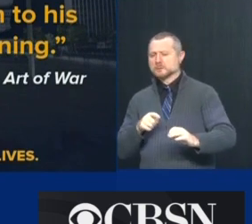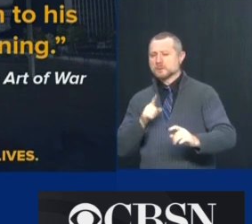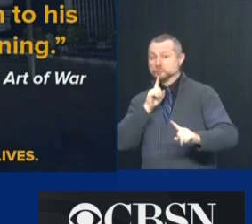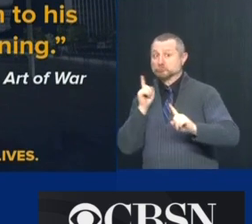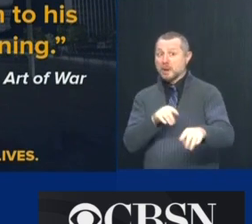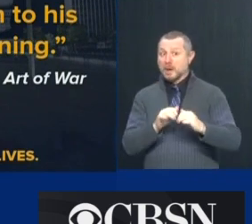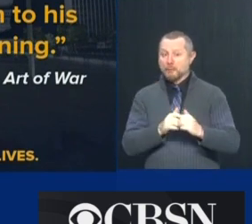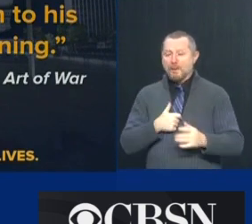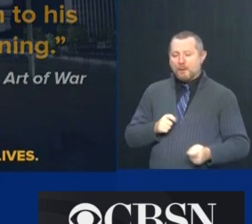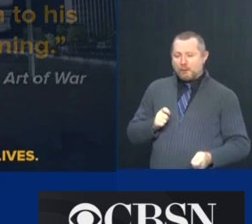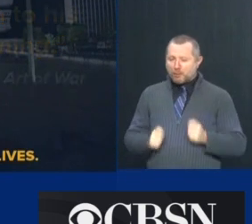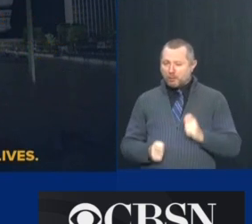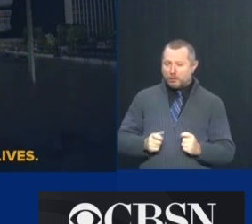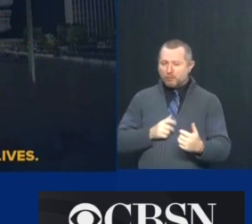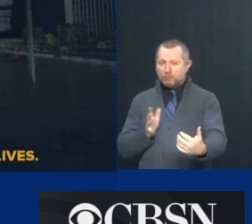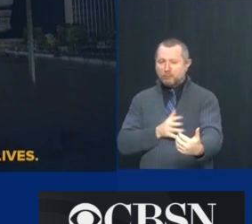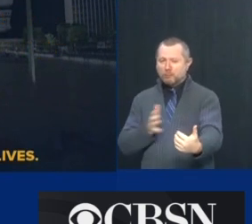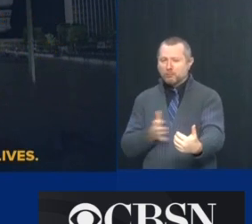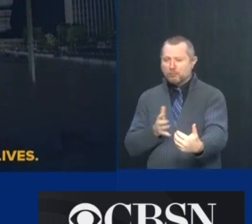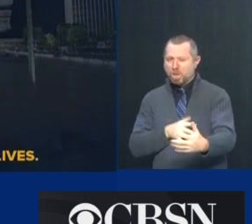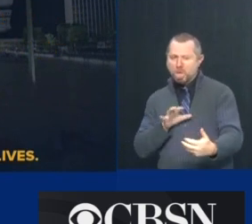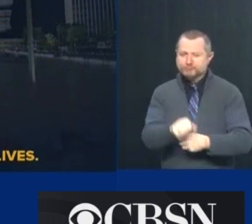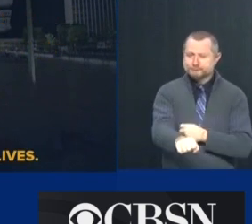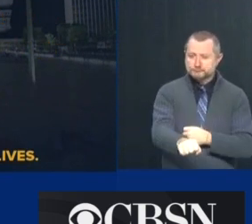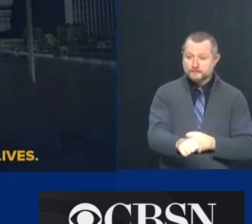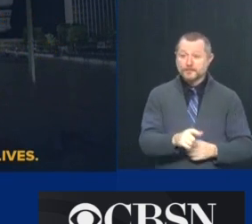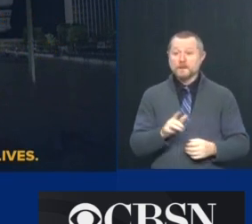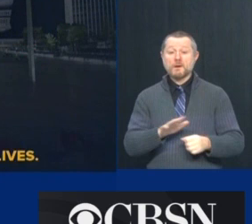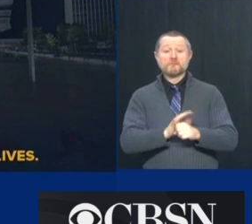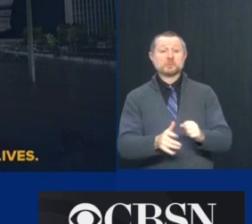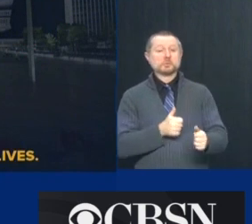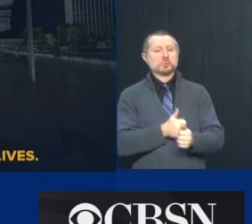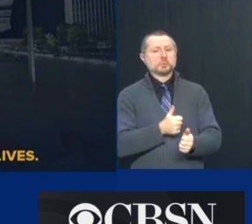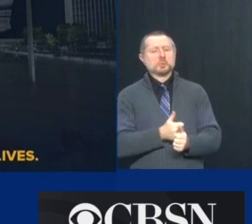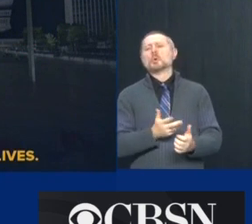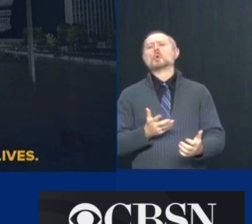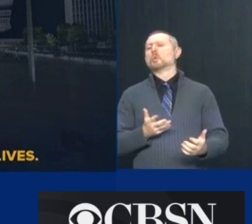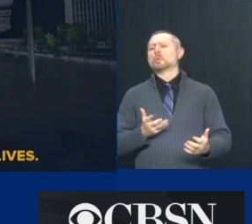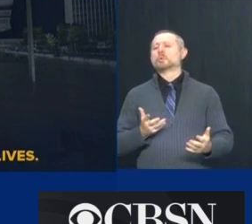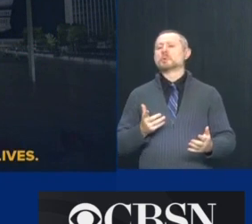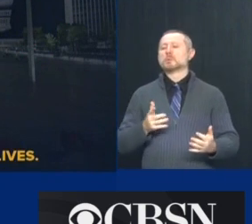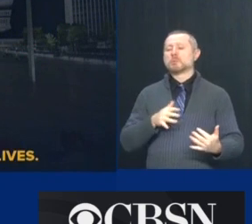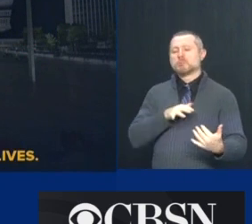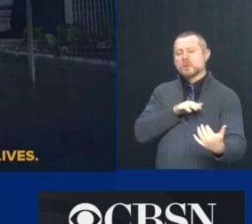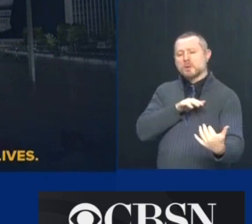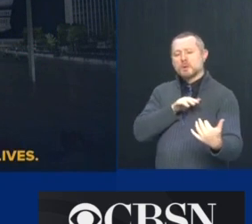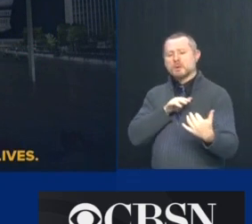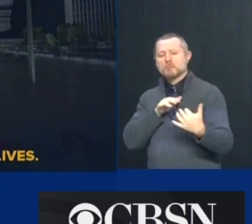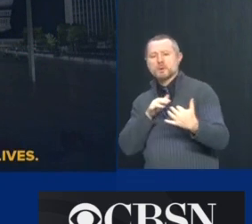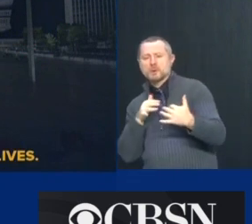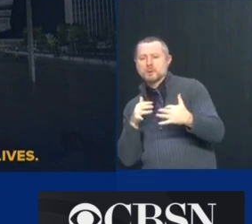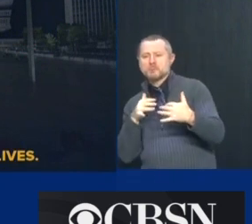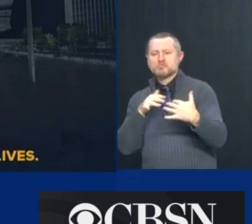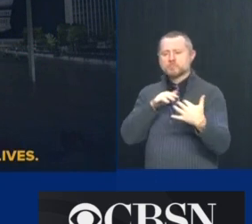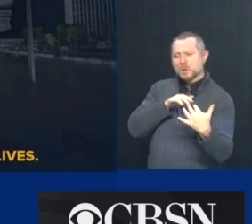offense. COVID is shifting the battlefield